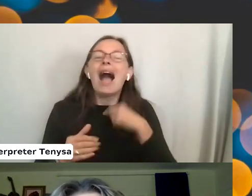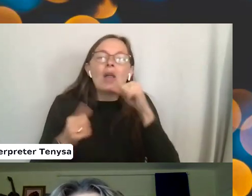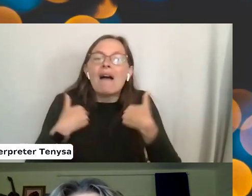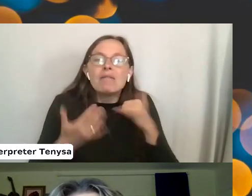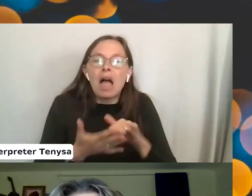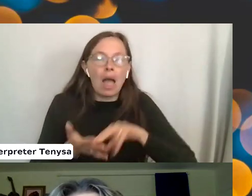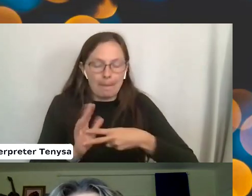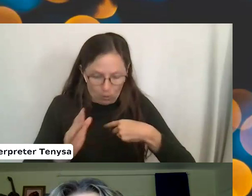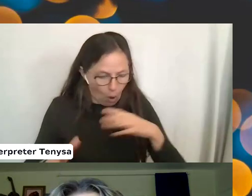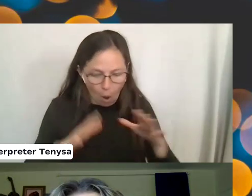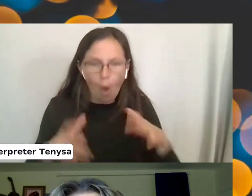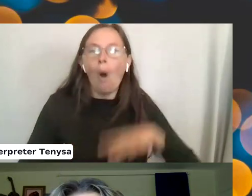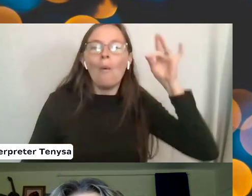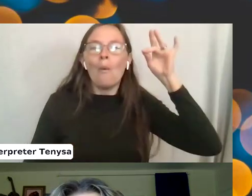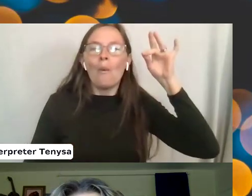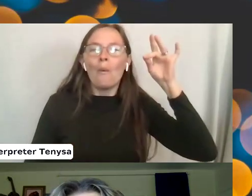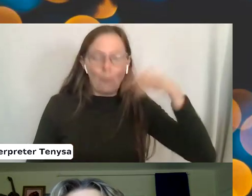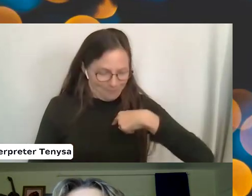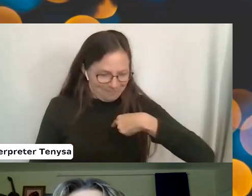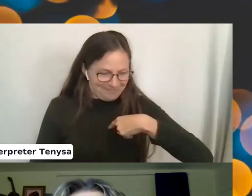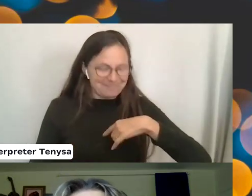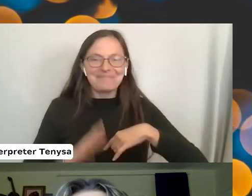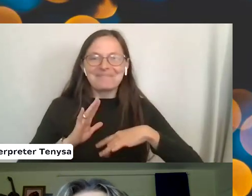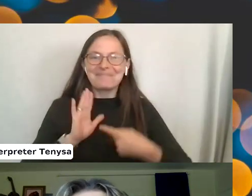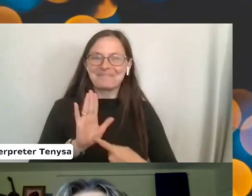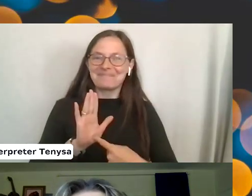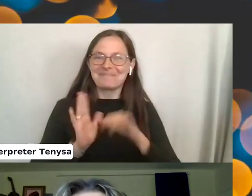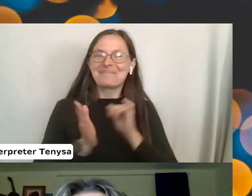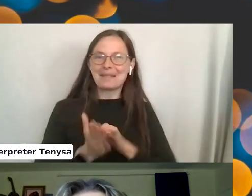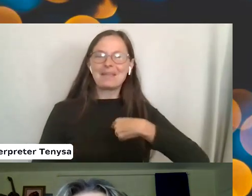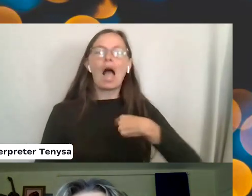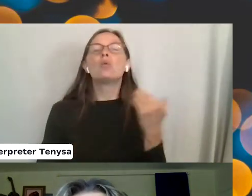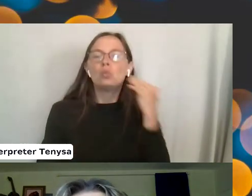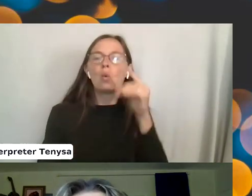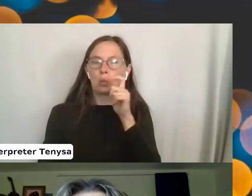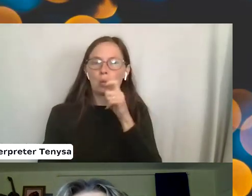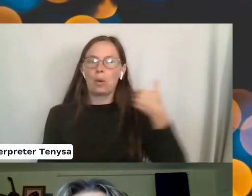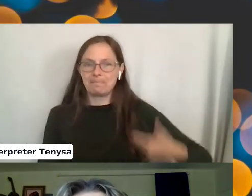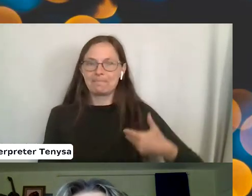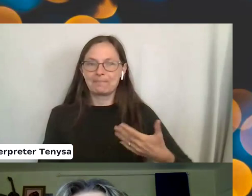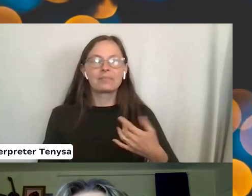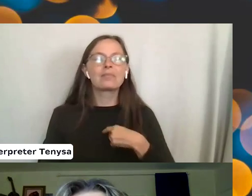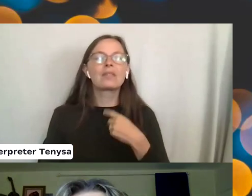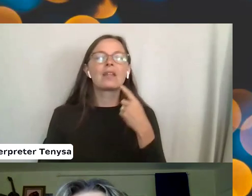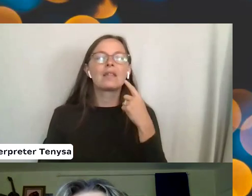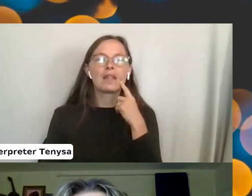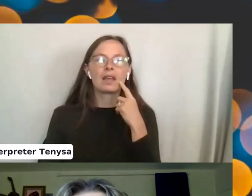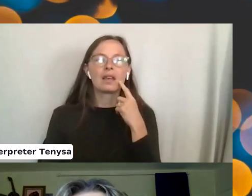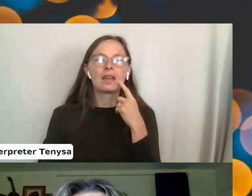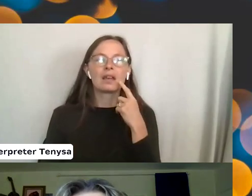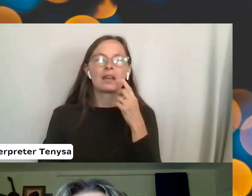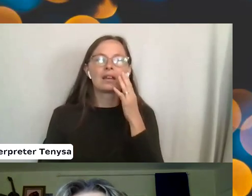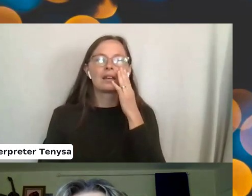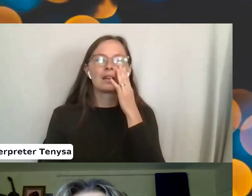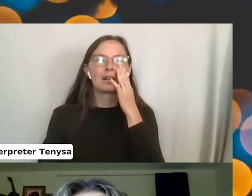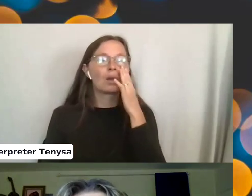am. I know who I am. So I think ultimately the